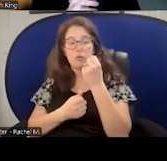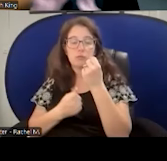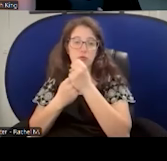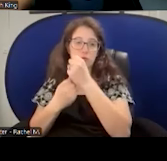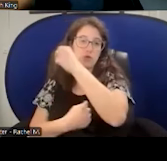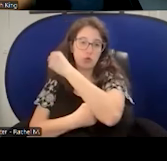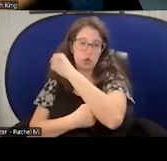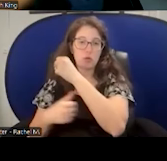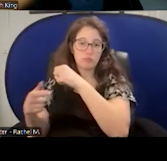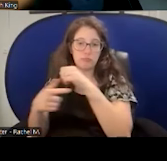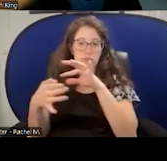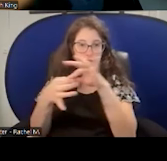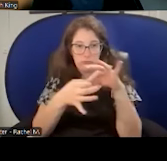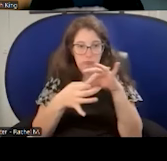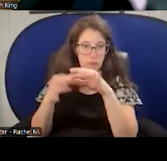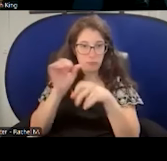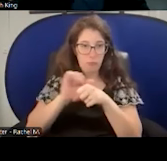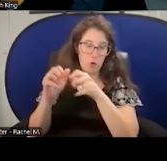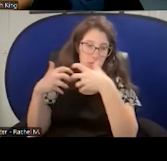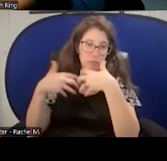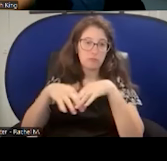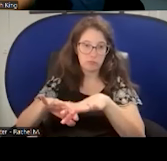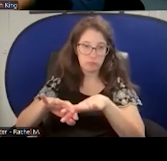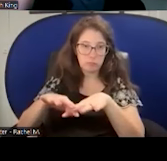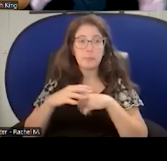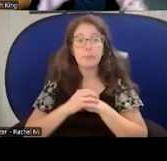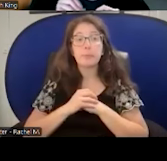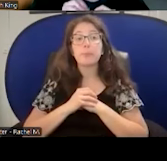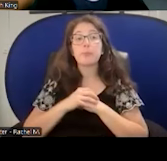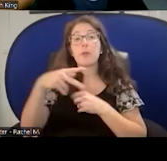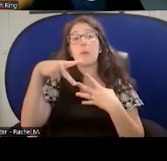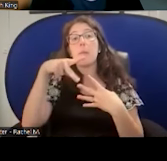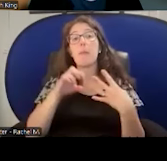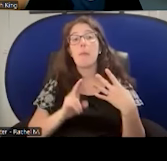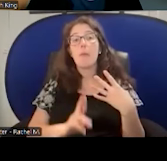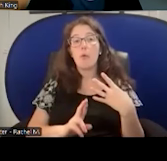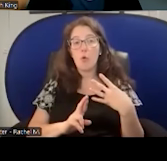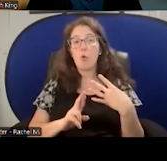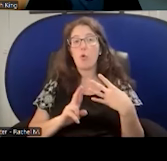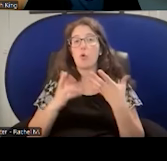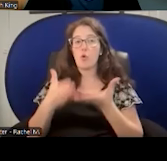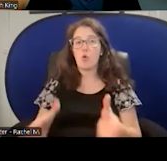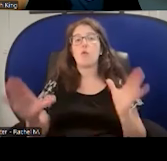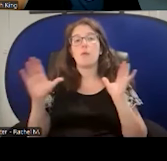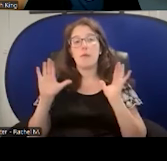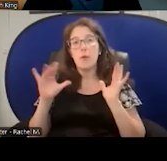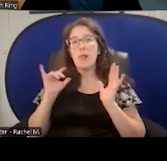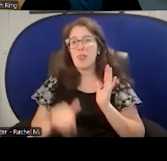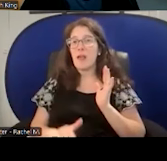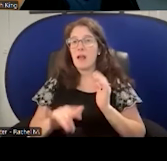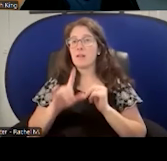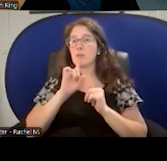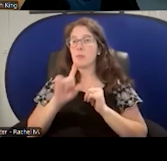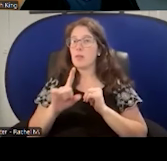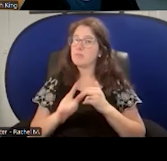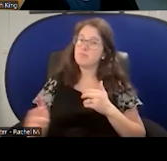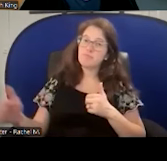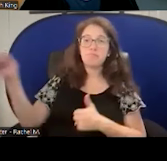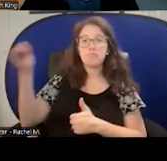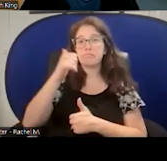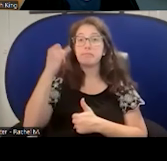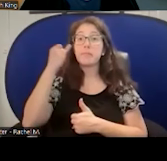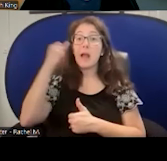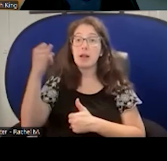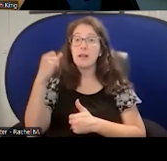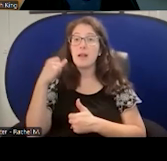core overview for course design, right? So like that's the big idea, but what does that actually mean when we're thinking about it? So perceivable, our